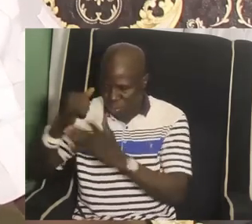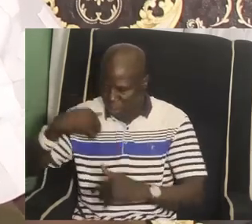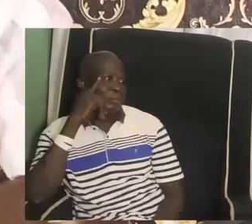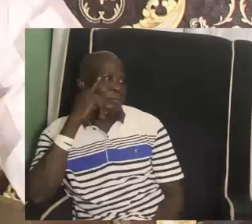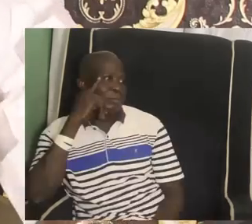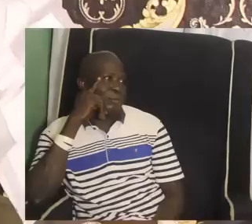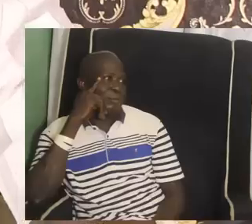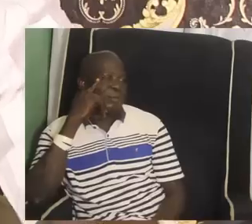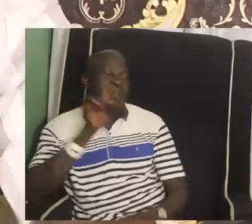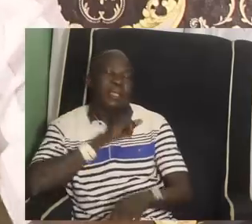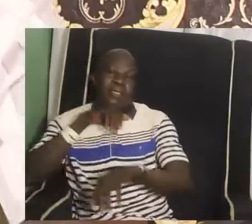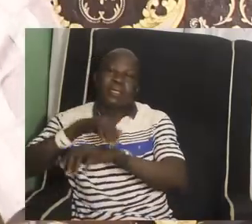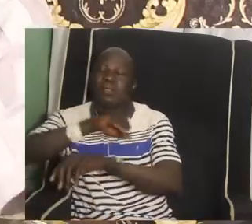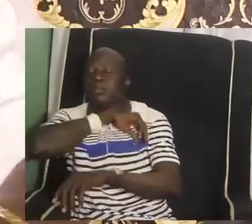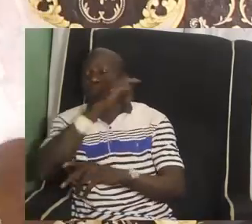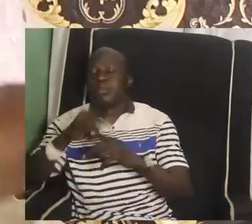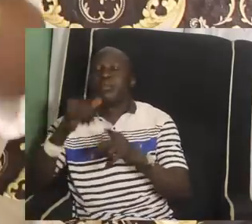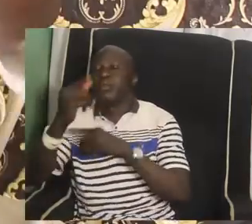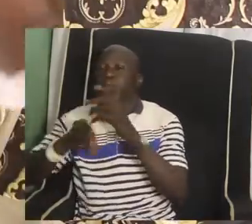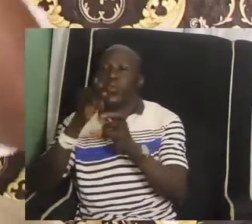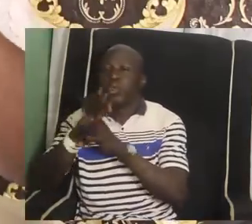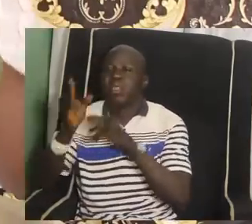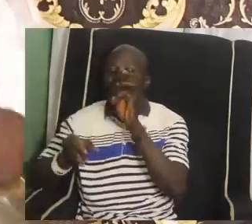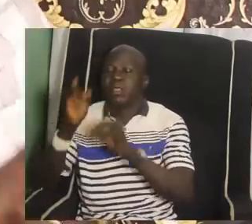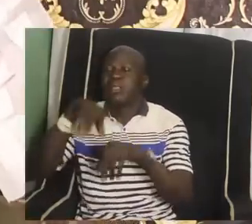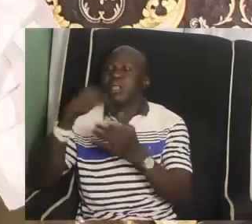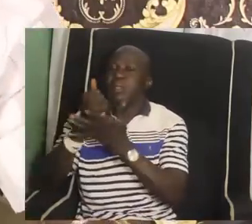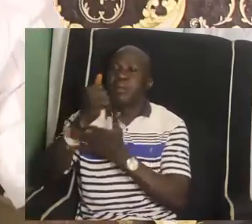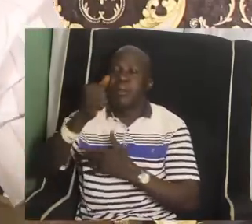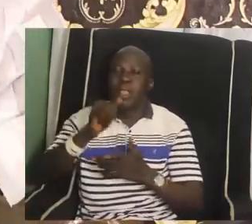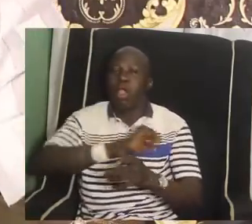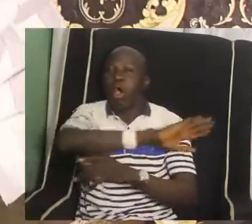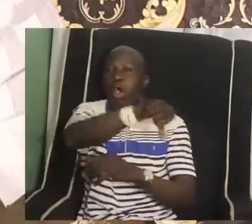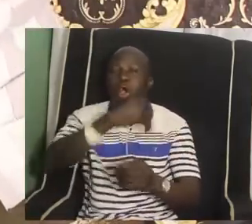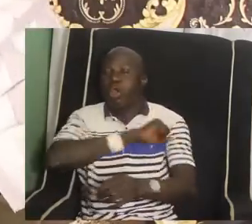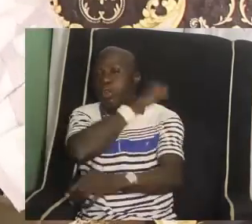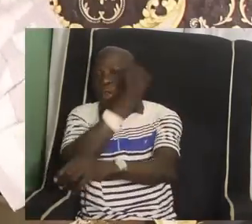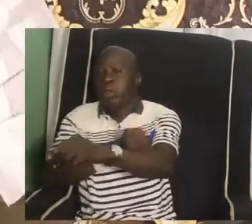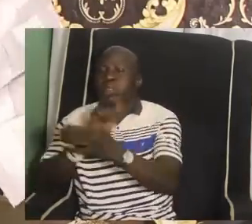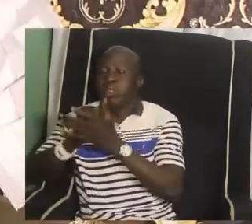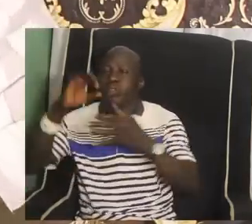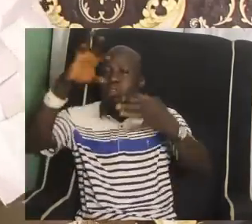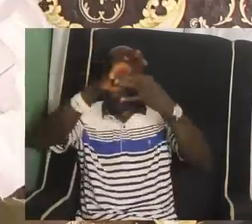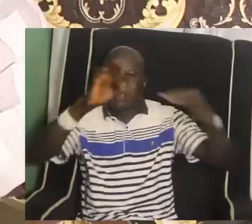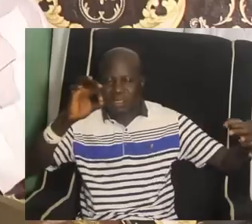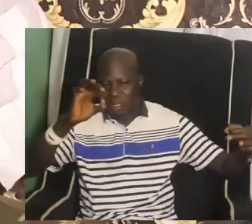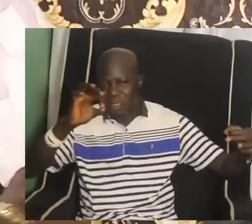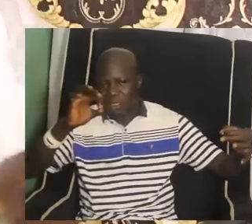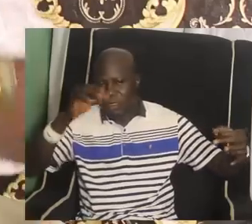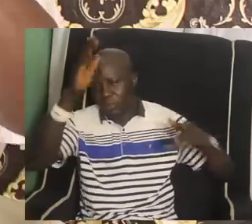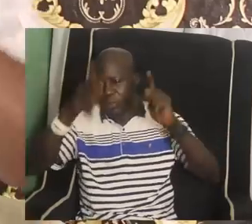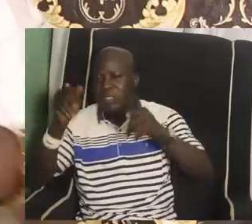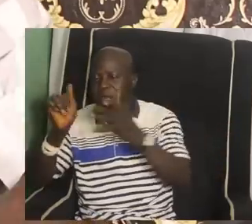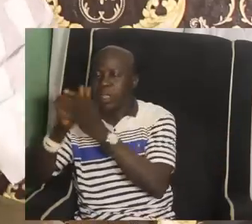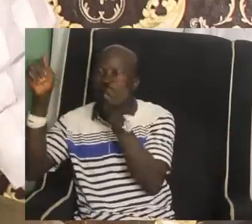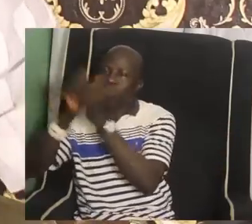conquer me. Lord, I sent for the war. You can say amen. Every force that disconnects you.